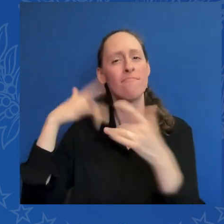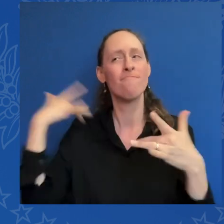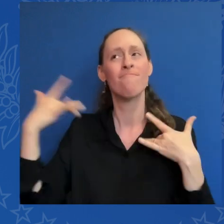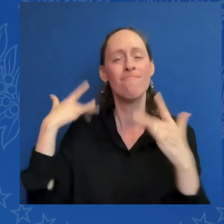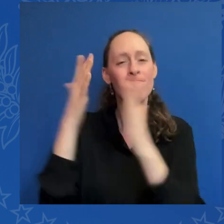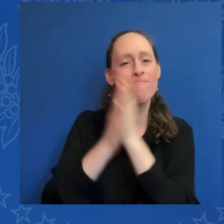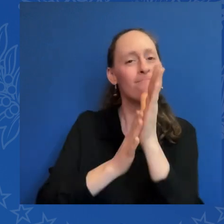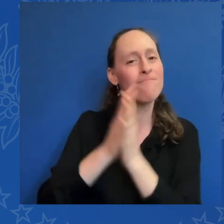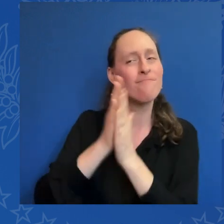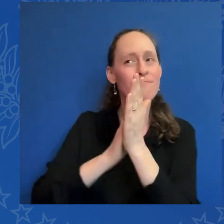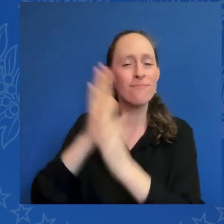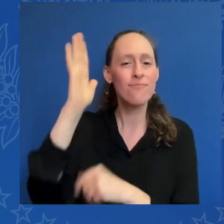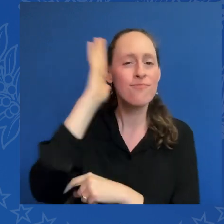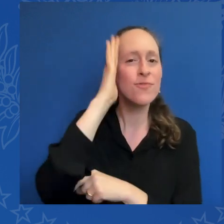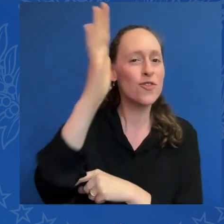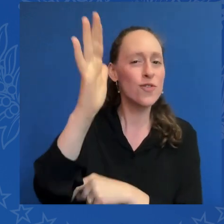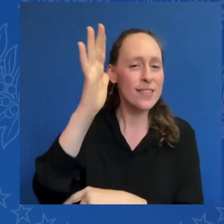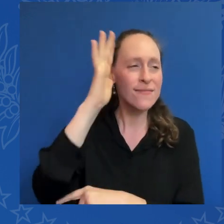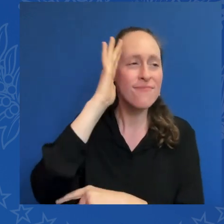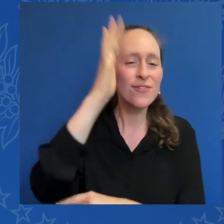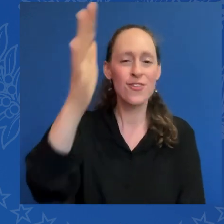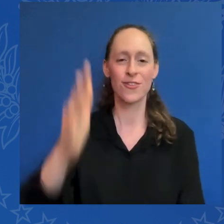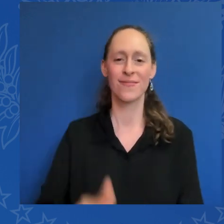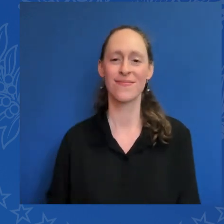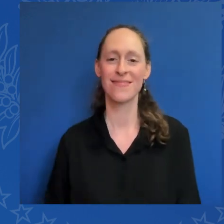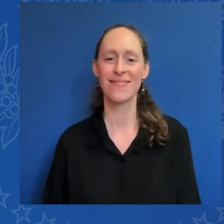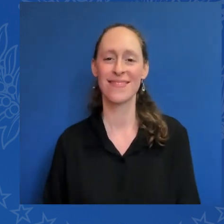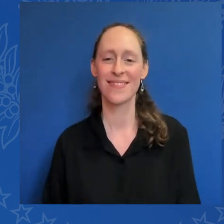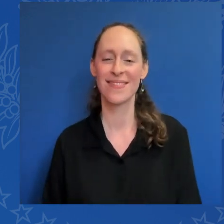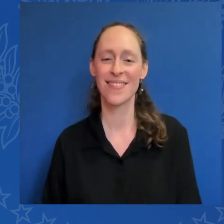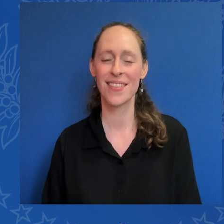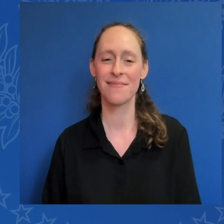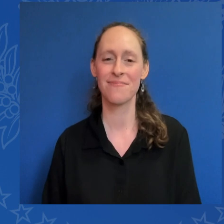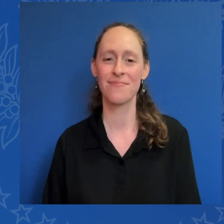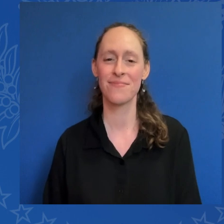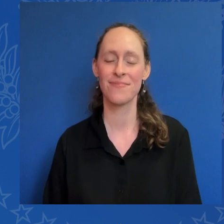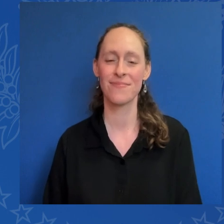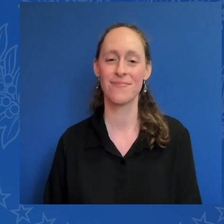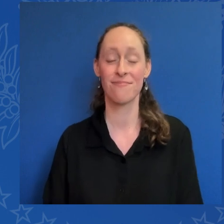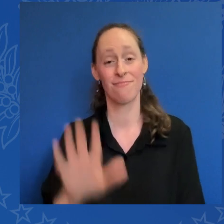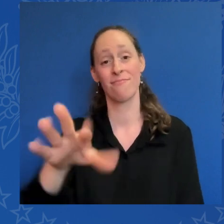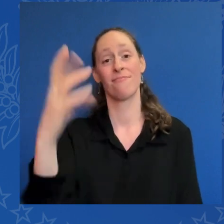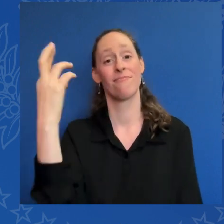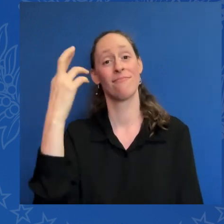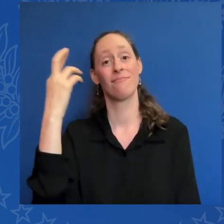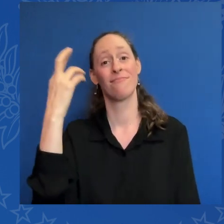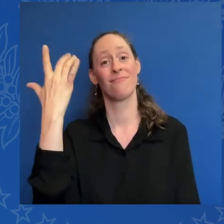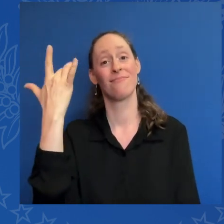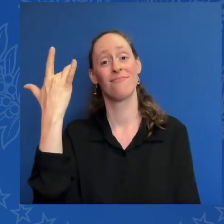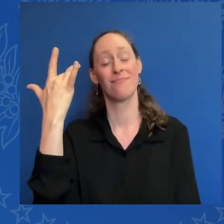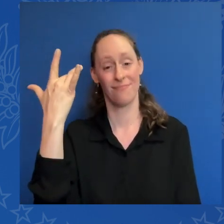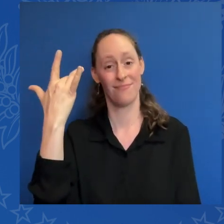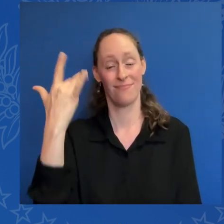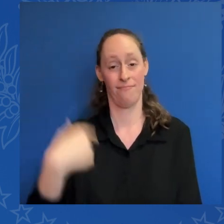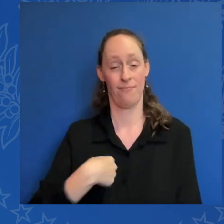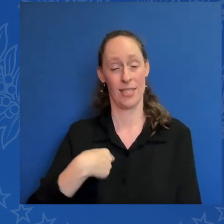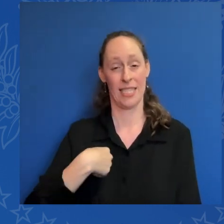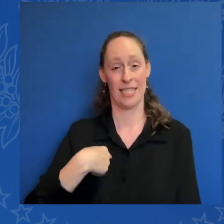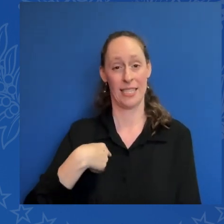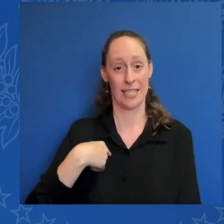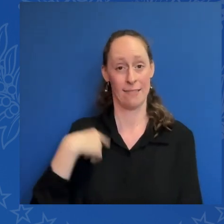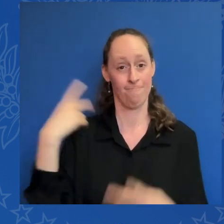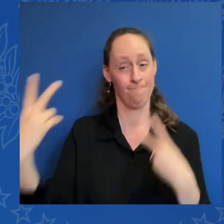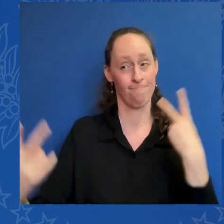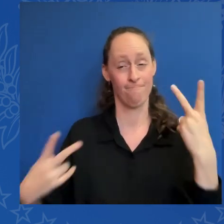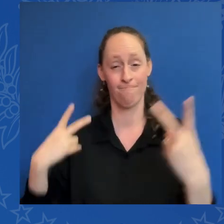us. And it's because more than anything in my experience, hope is what beats in the heart